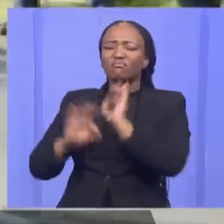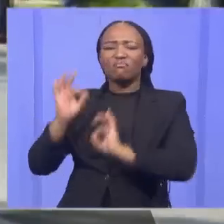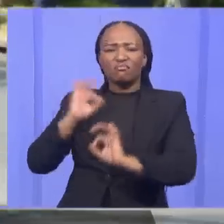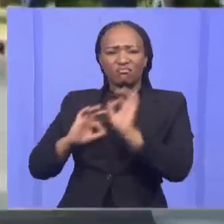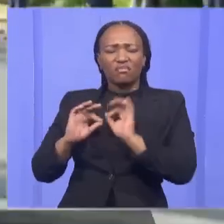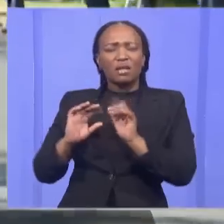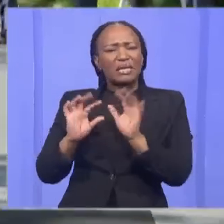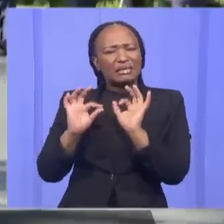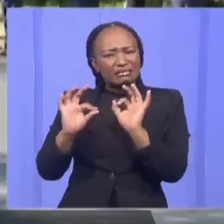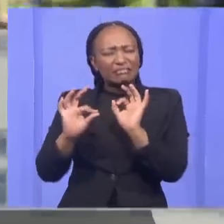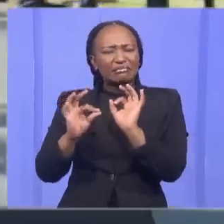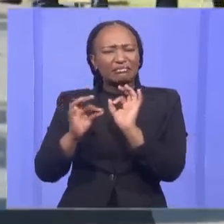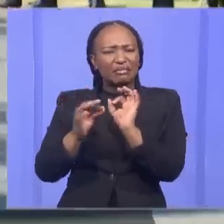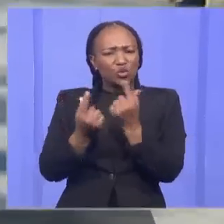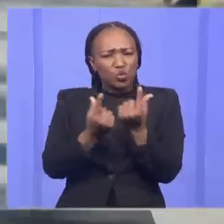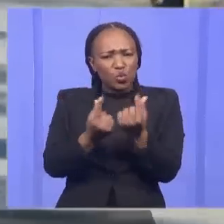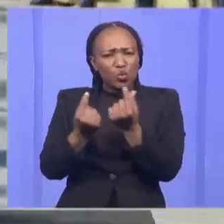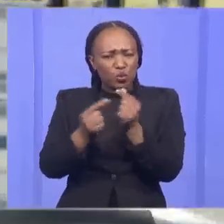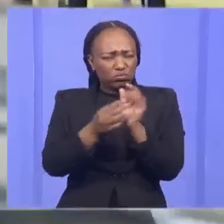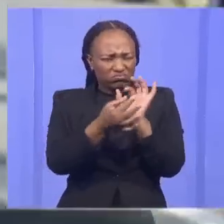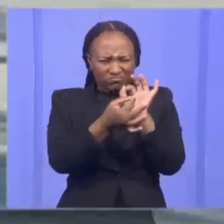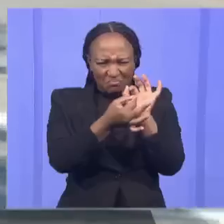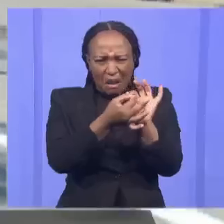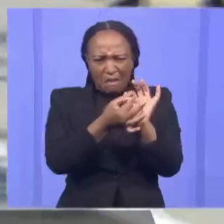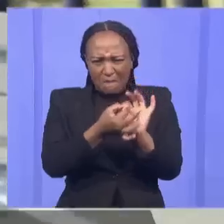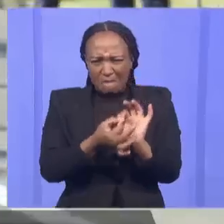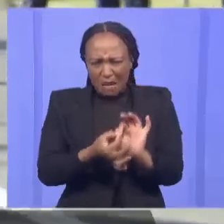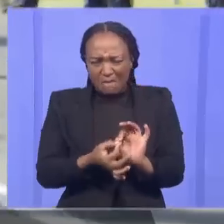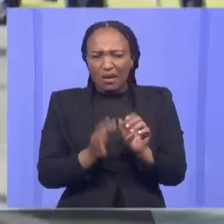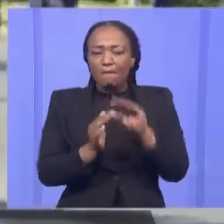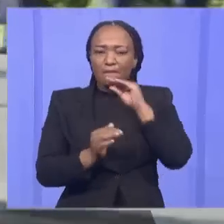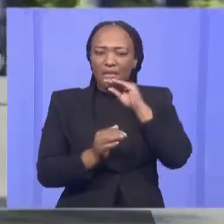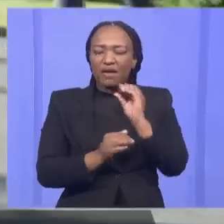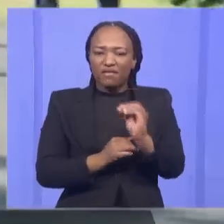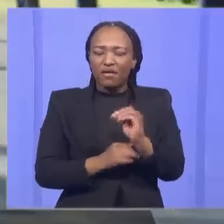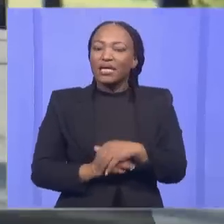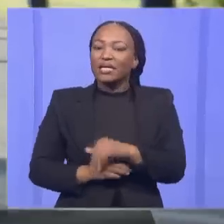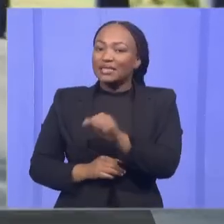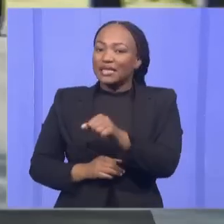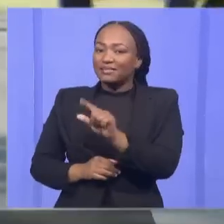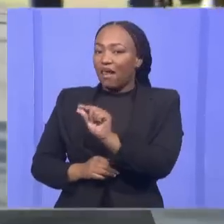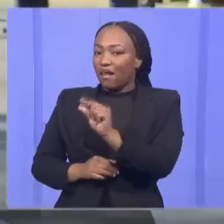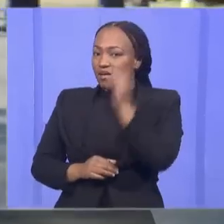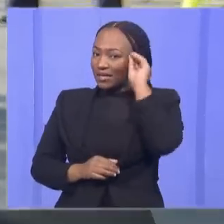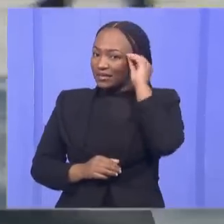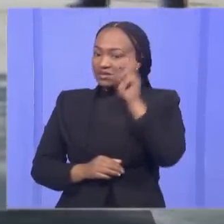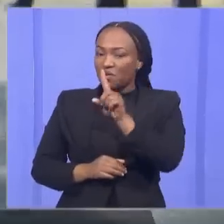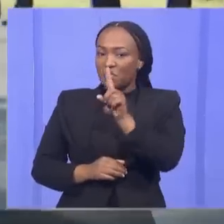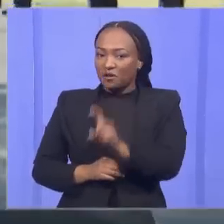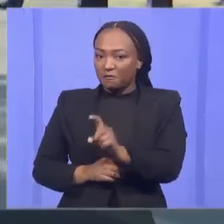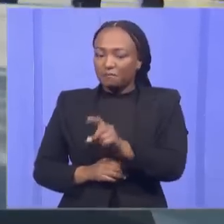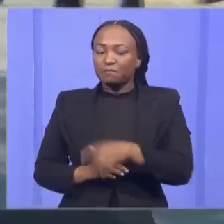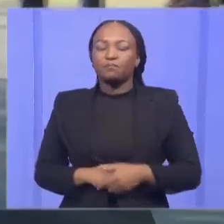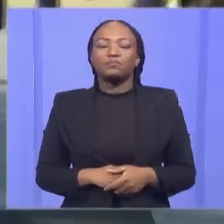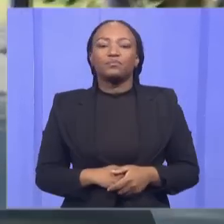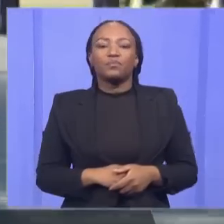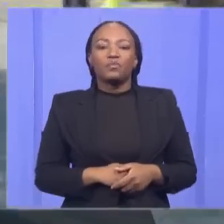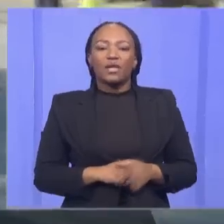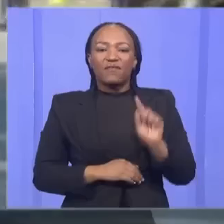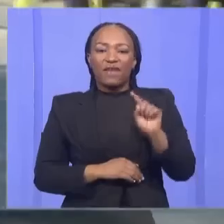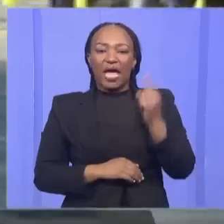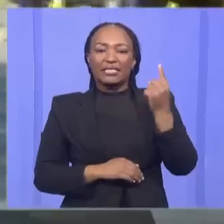deliberate details that have significant meaning behind it. An interesting question. Firstly, the significance of the